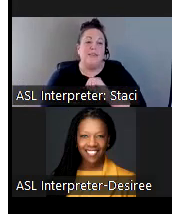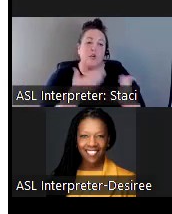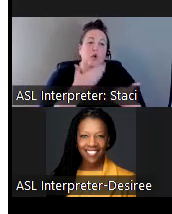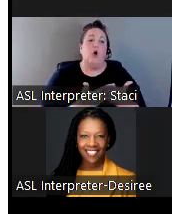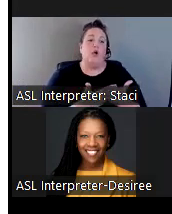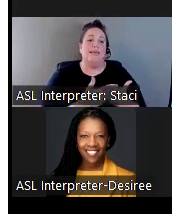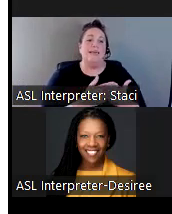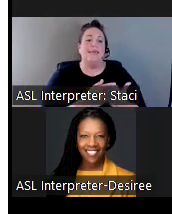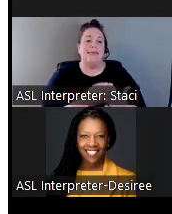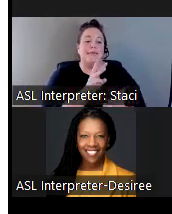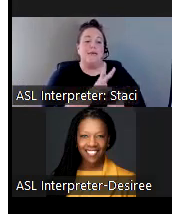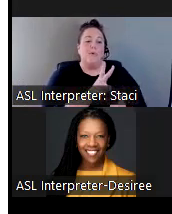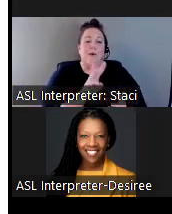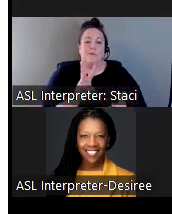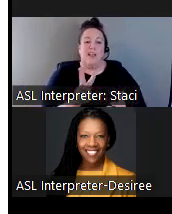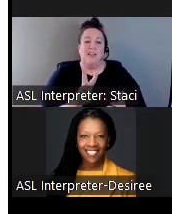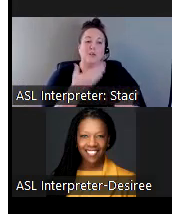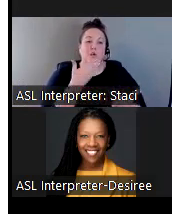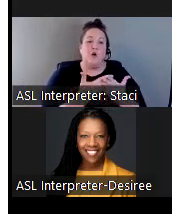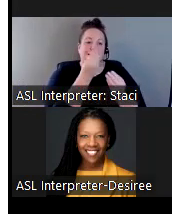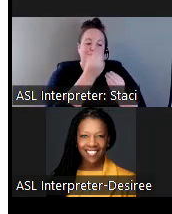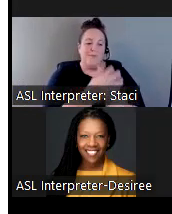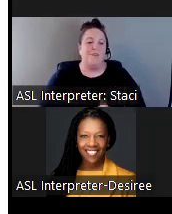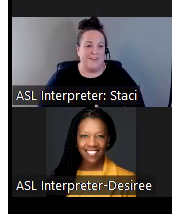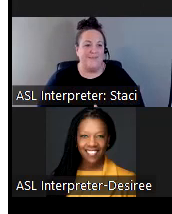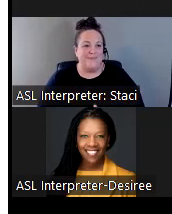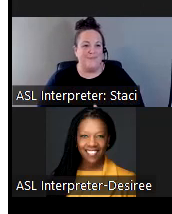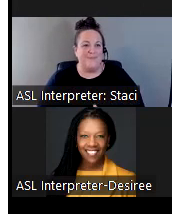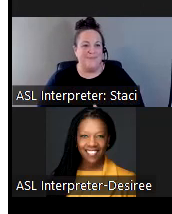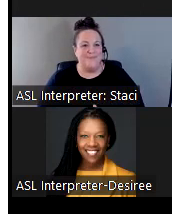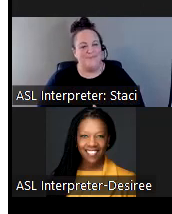sites where they can learn a lot of great information. Go on.